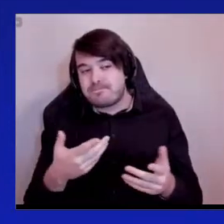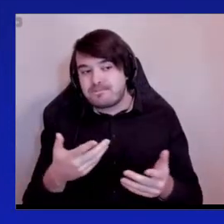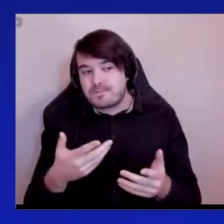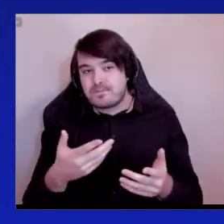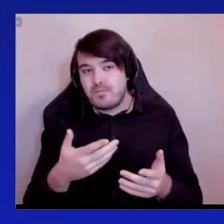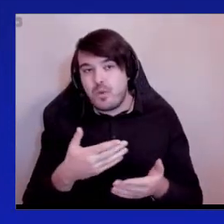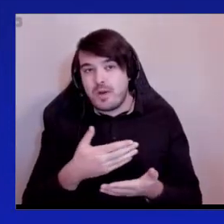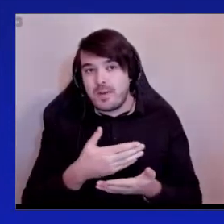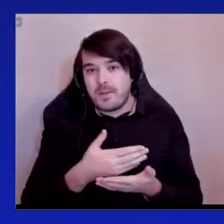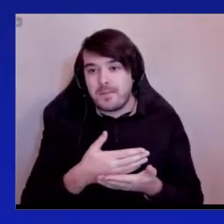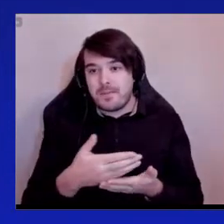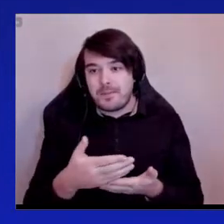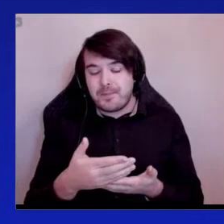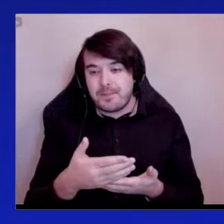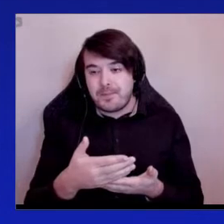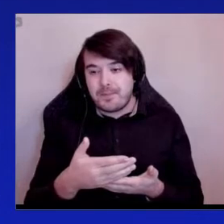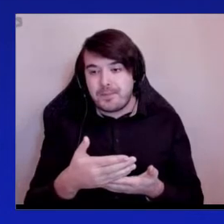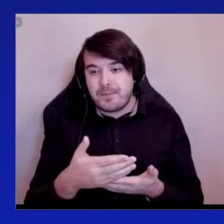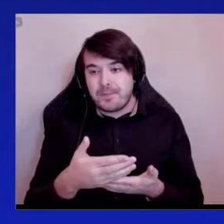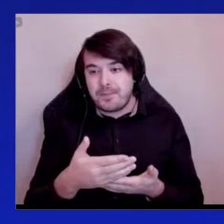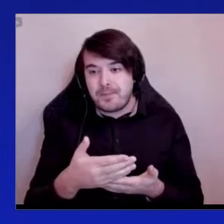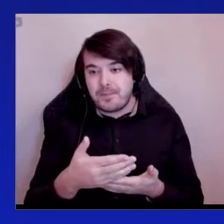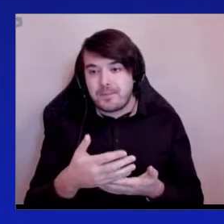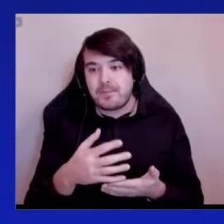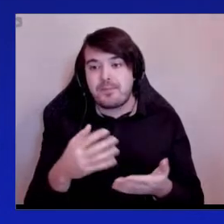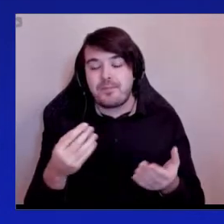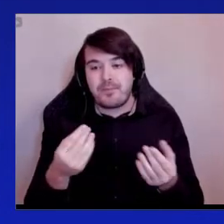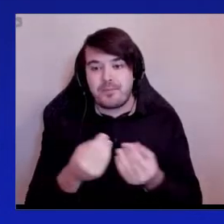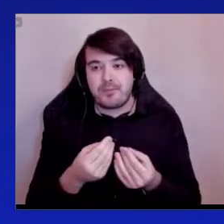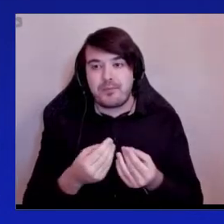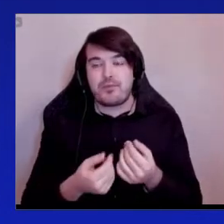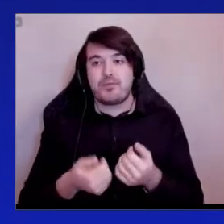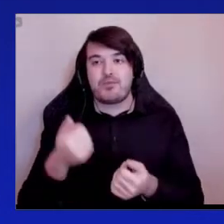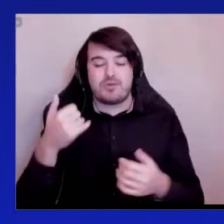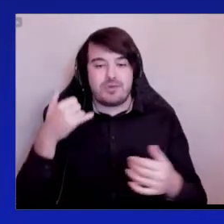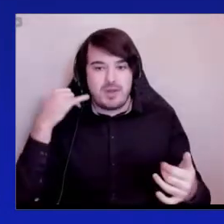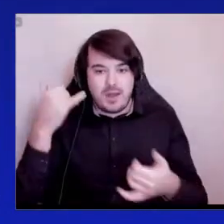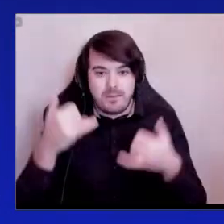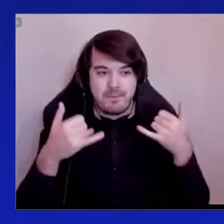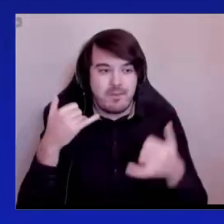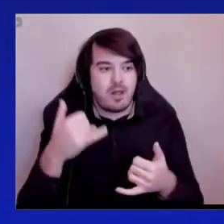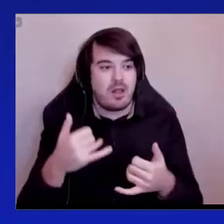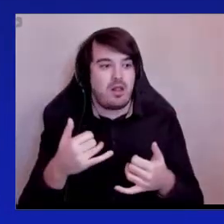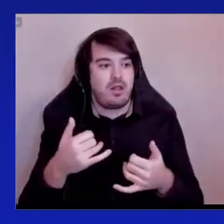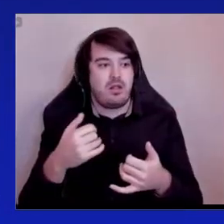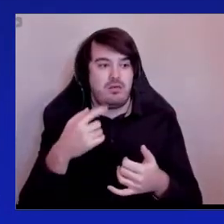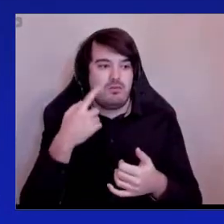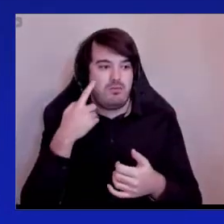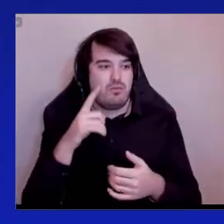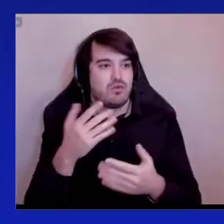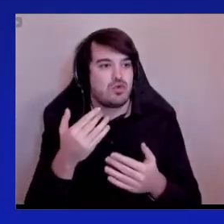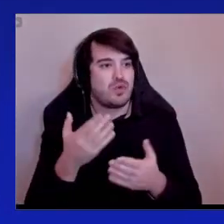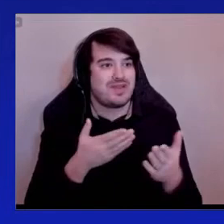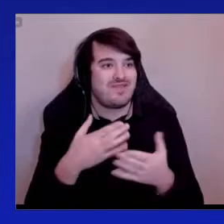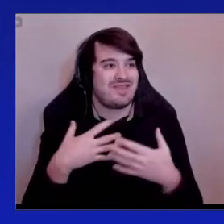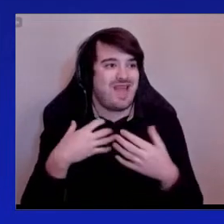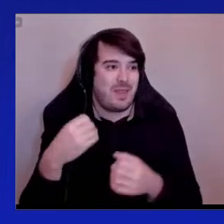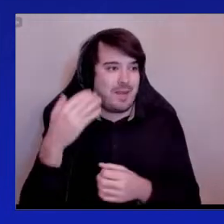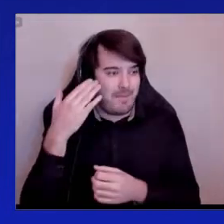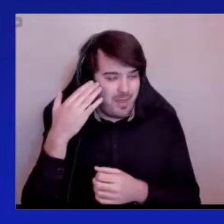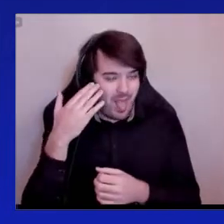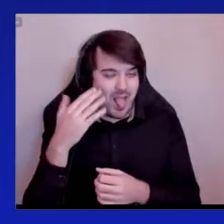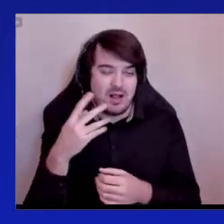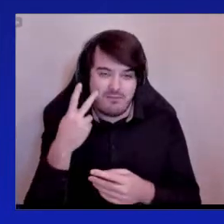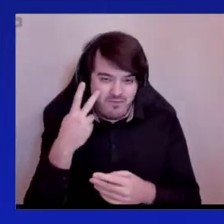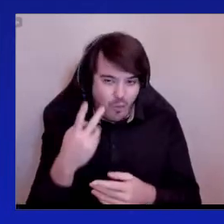service utilization for mental health services for children and youth. And we see the challenges that people are reporting with being